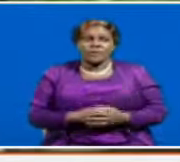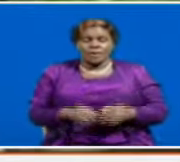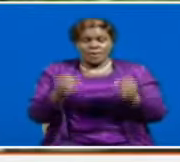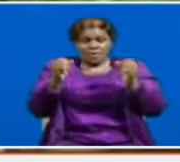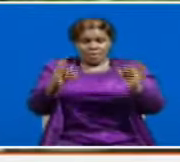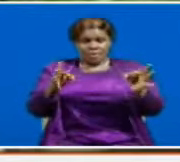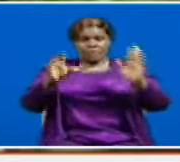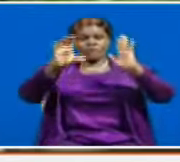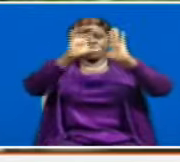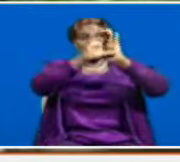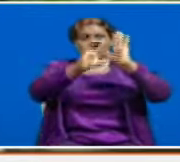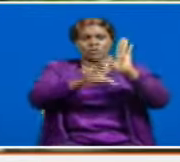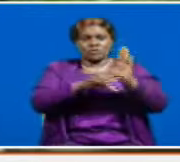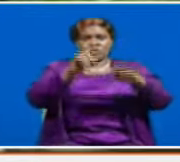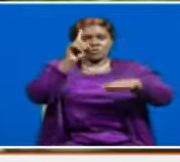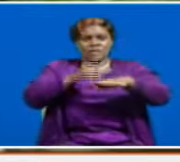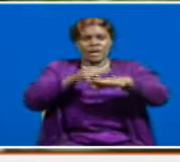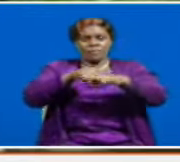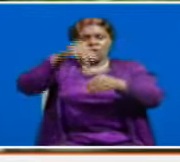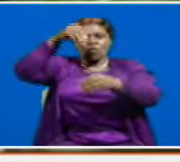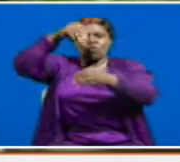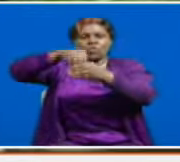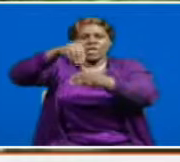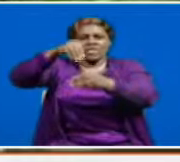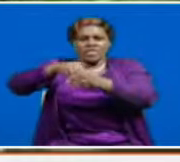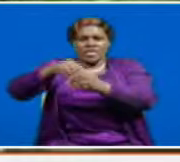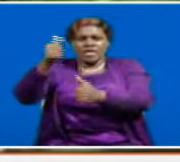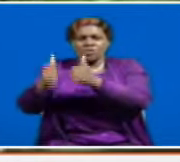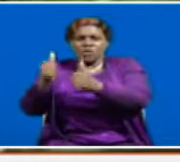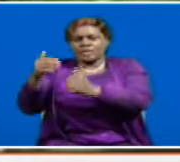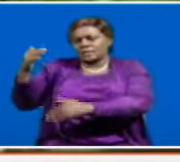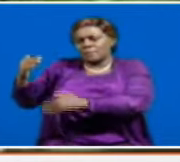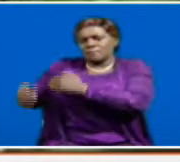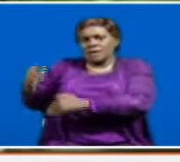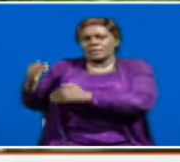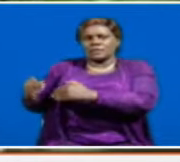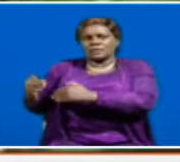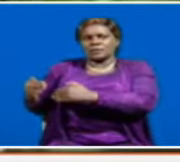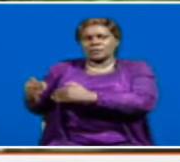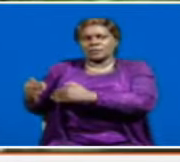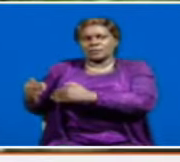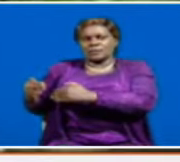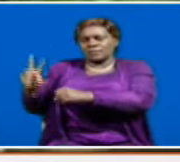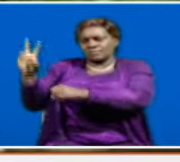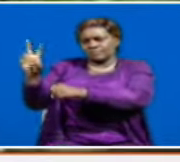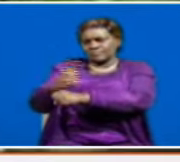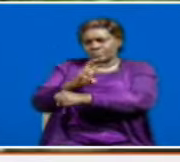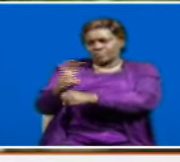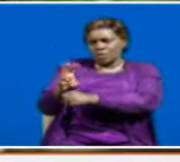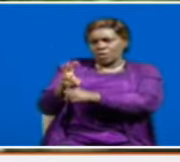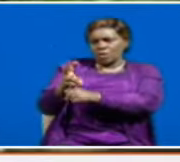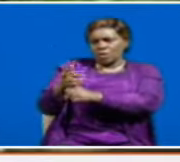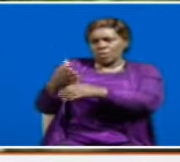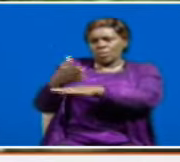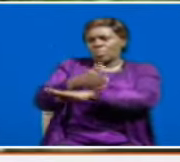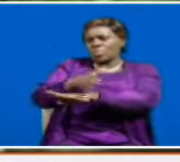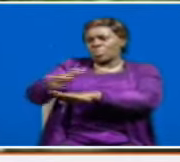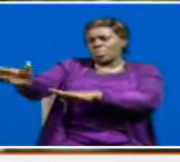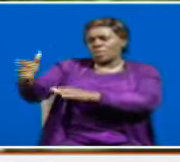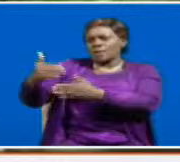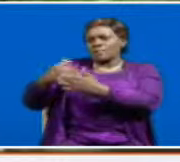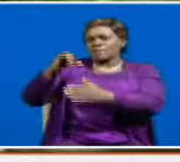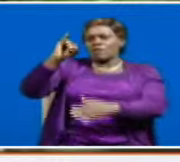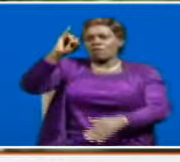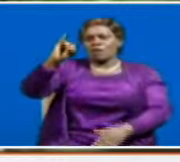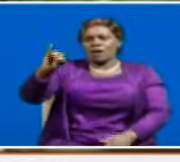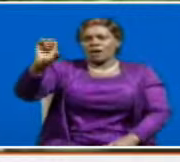the constitutional period within which these boundaries have to be reassessed expires before the